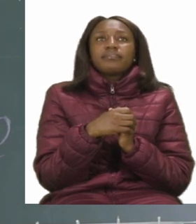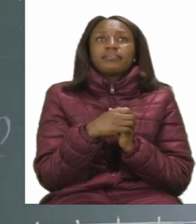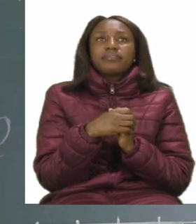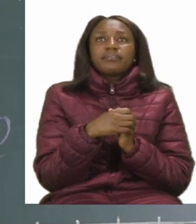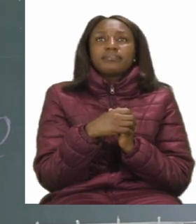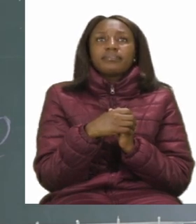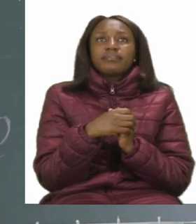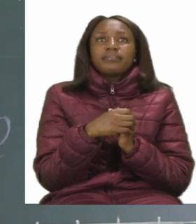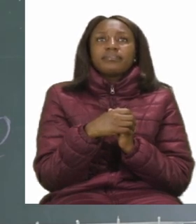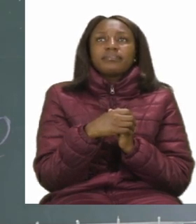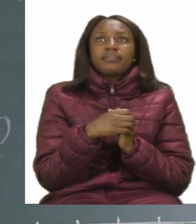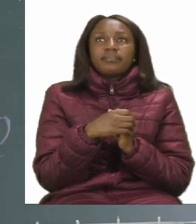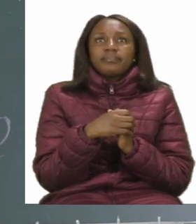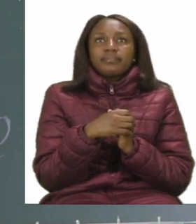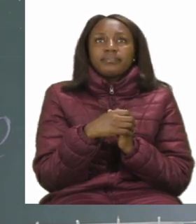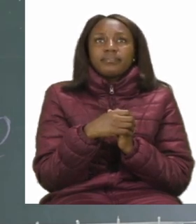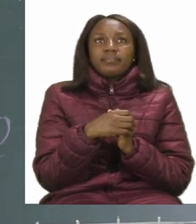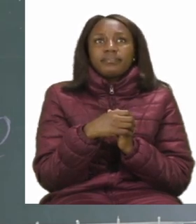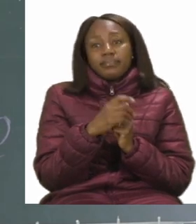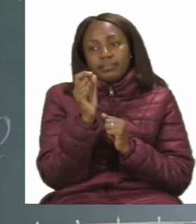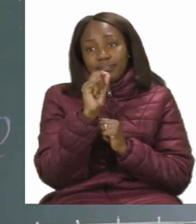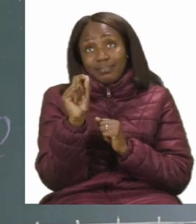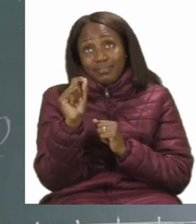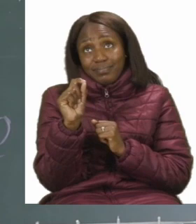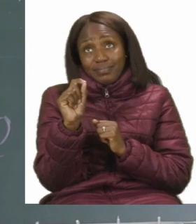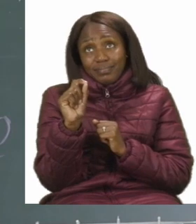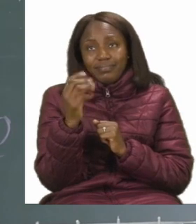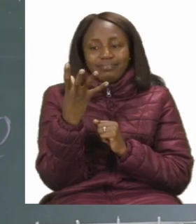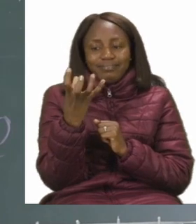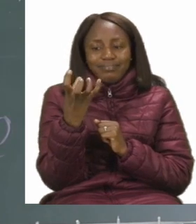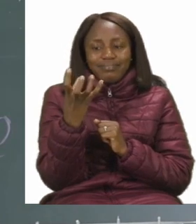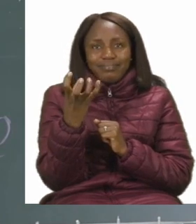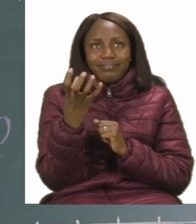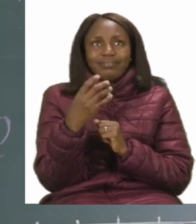the next 10, what will we get?